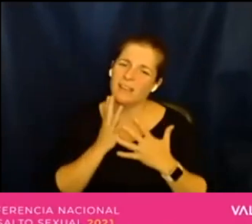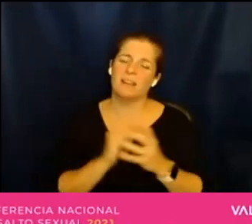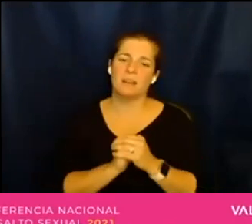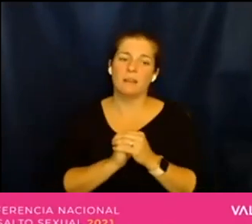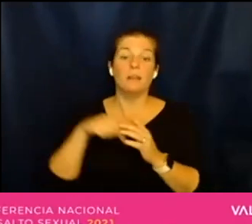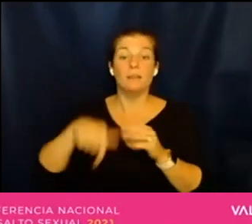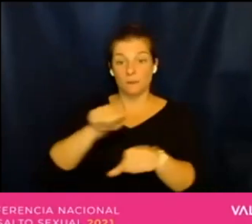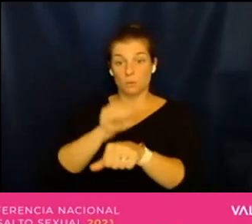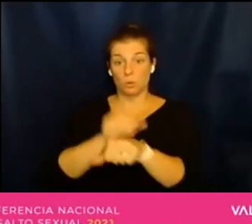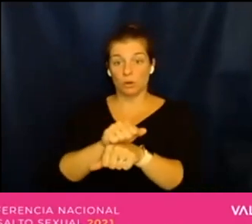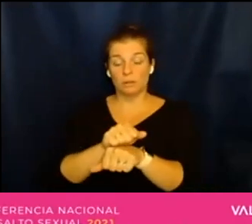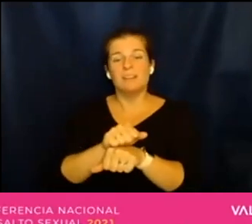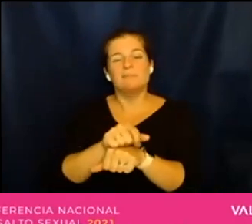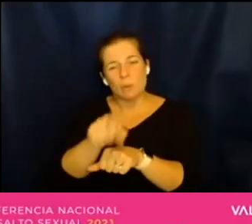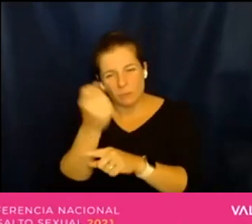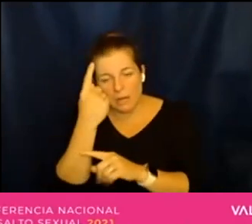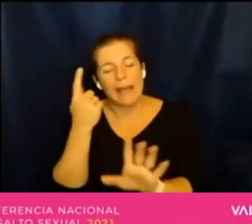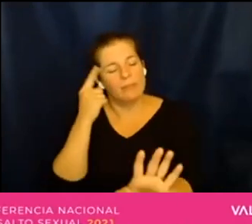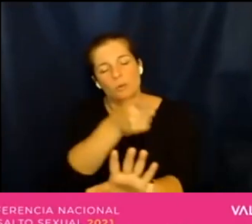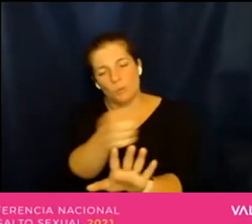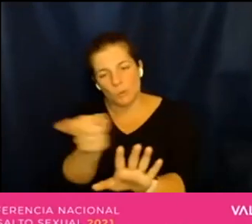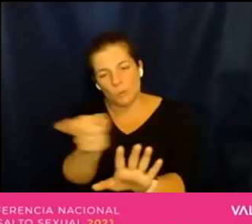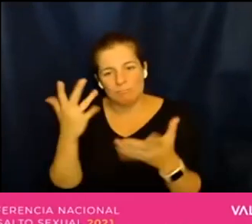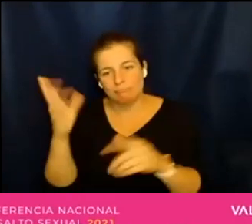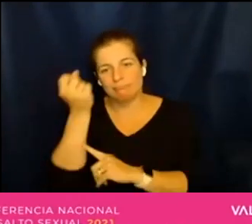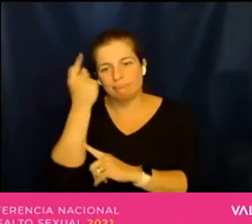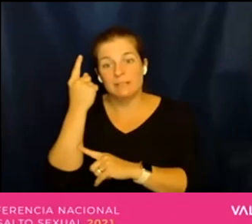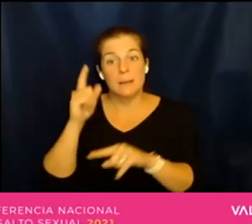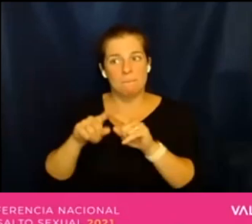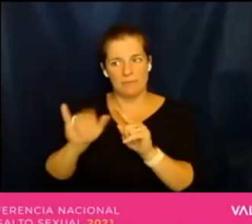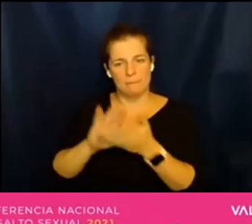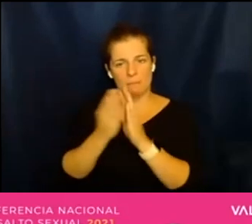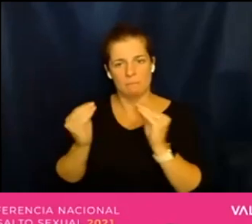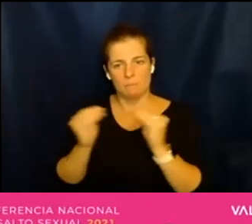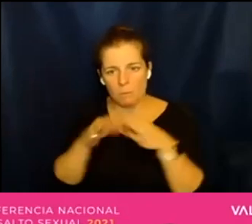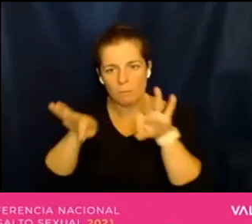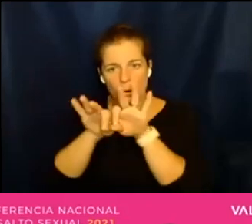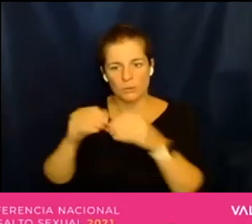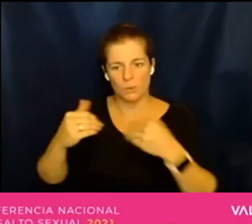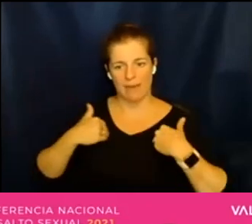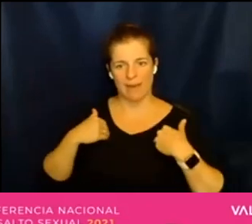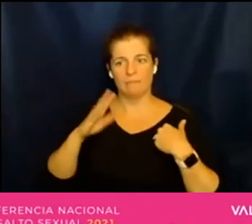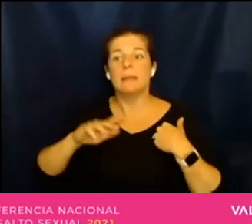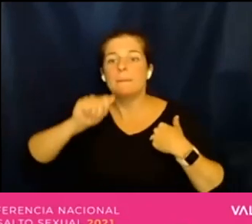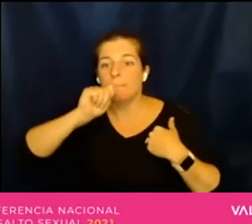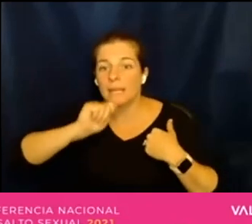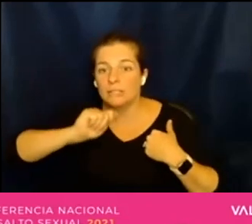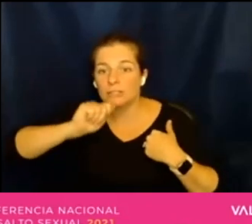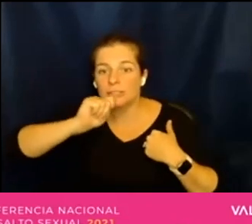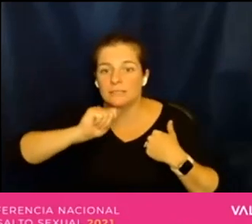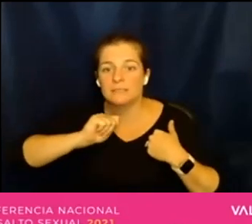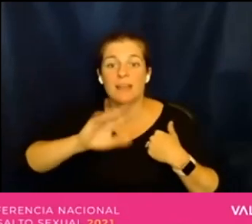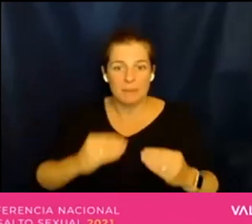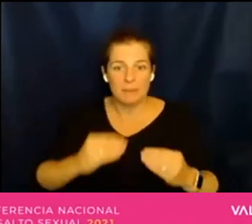You must understand, I think you all do understand, that it becomes even more important to have that patience, and that passion, and that